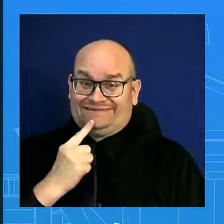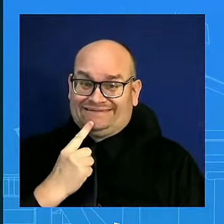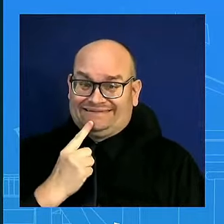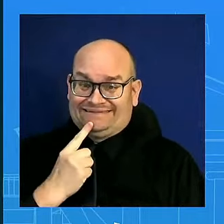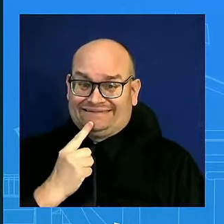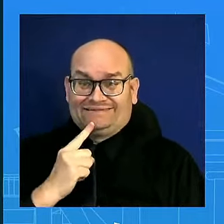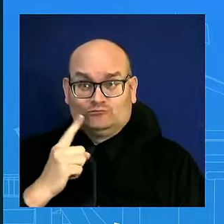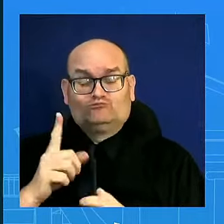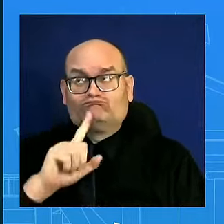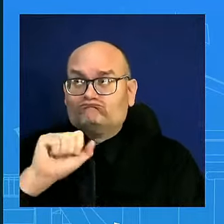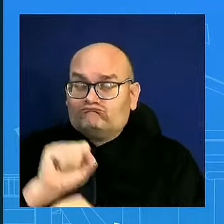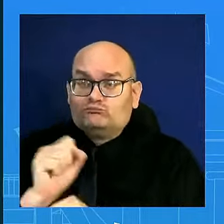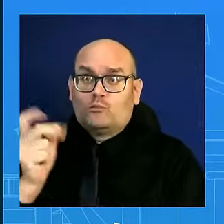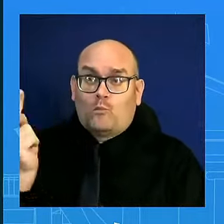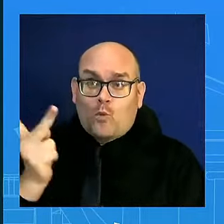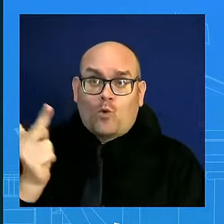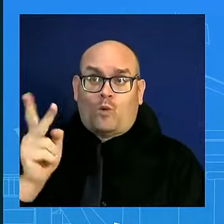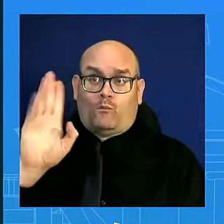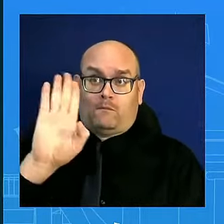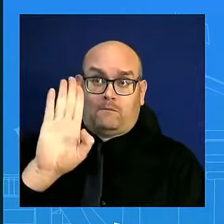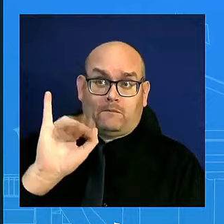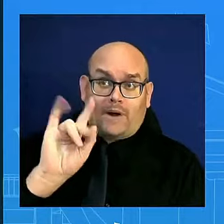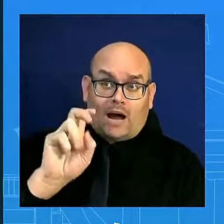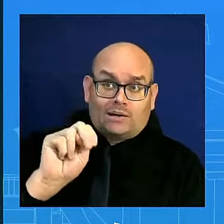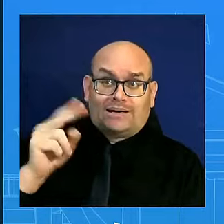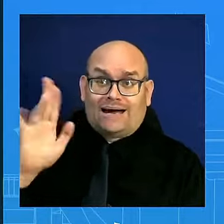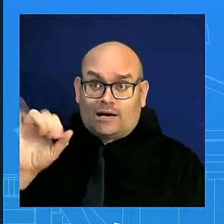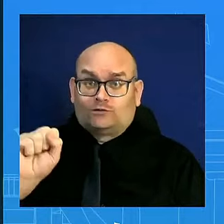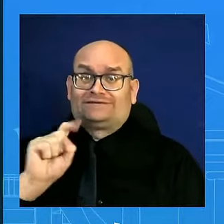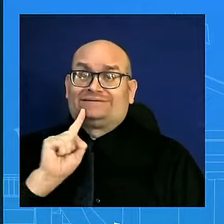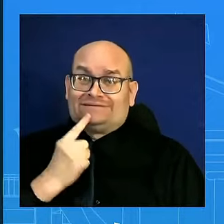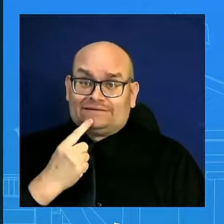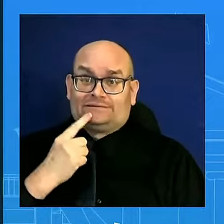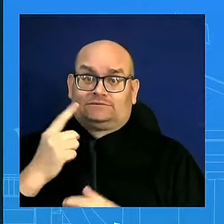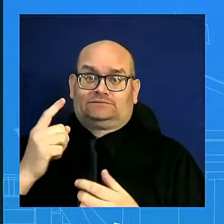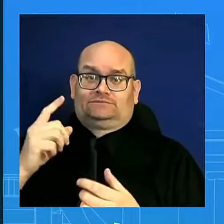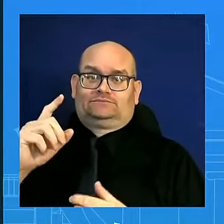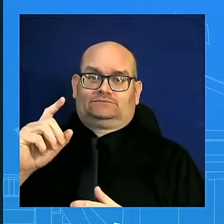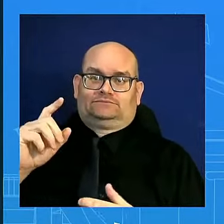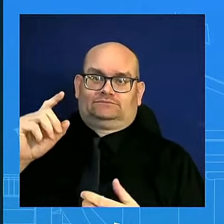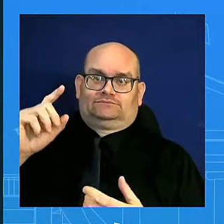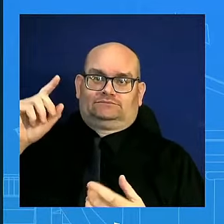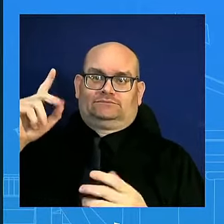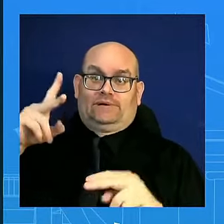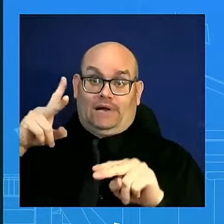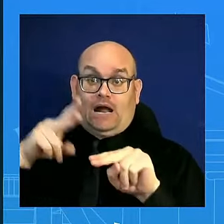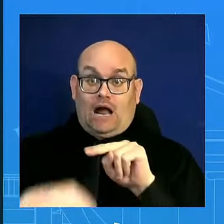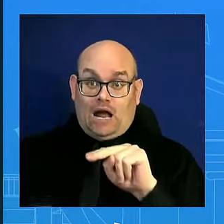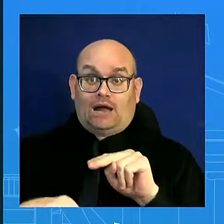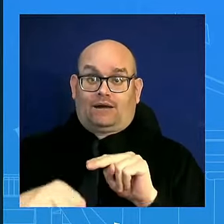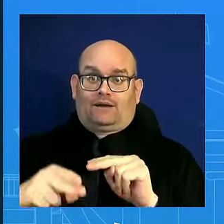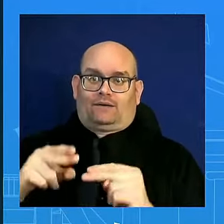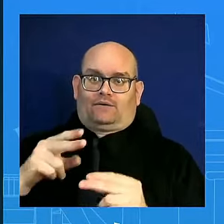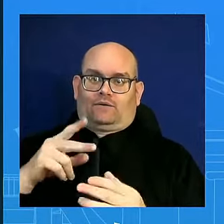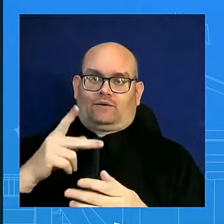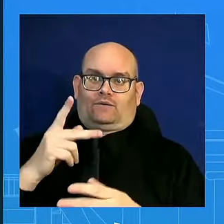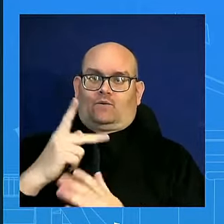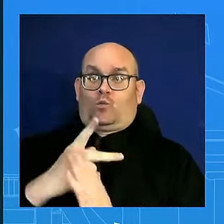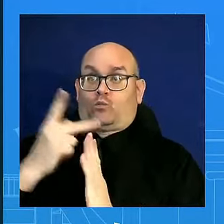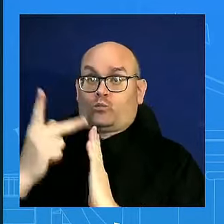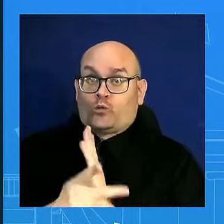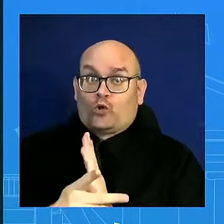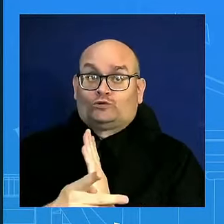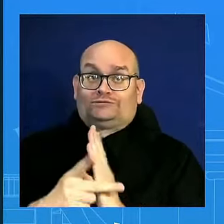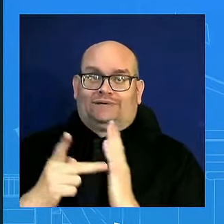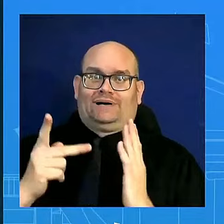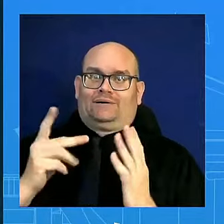of House Republicans want to defund the police by cutting the cops program. If you think about the American Rescue Plan, the reason why we're able to